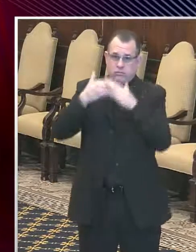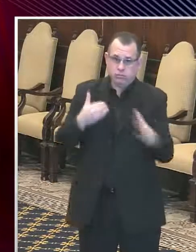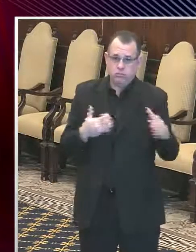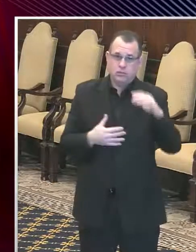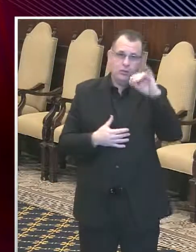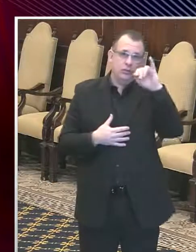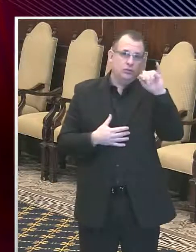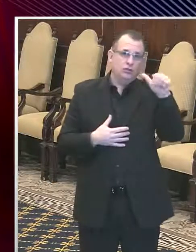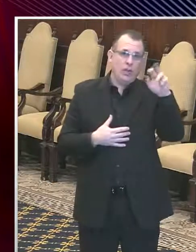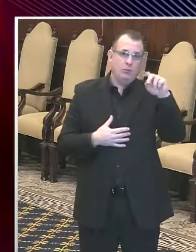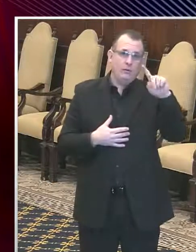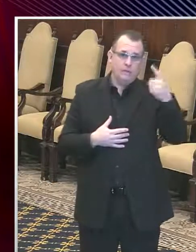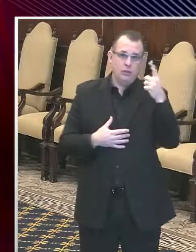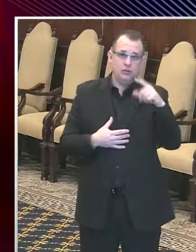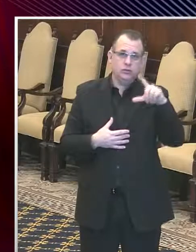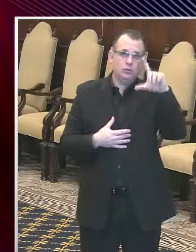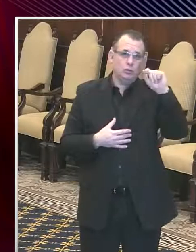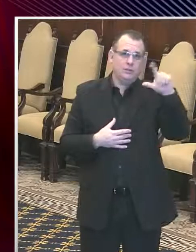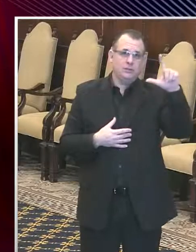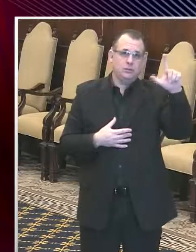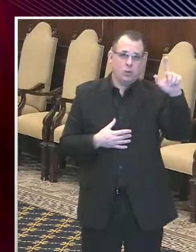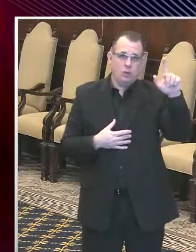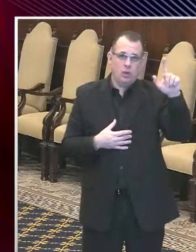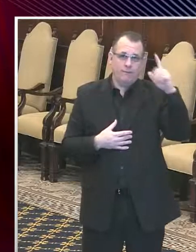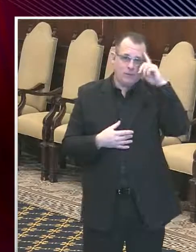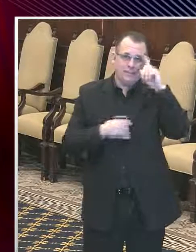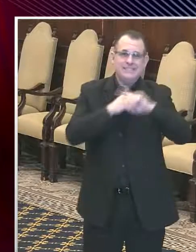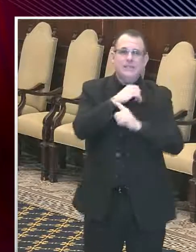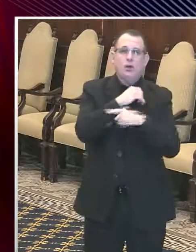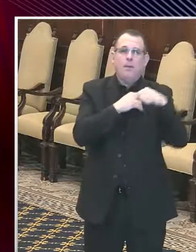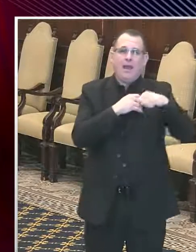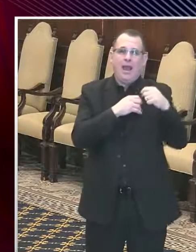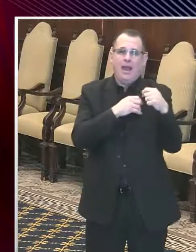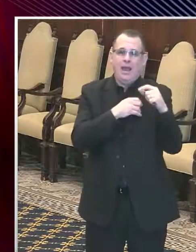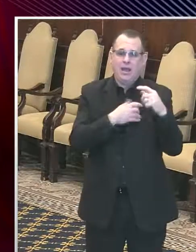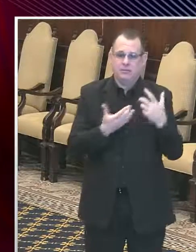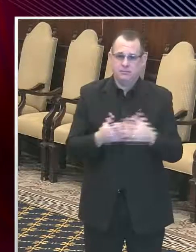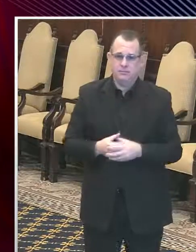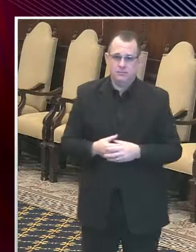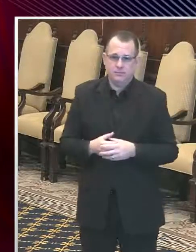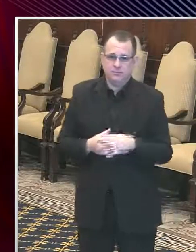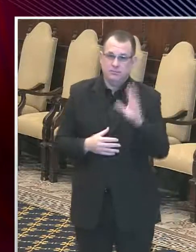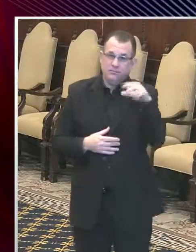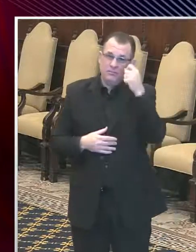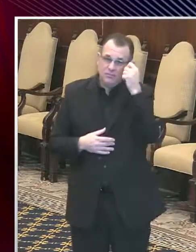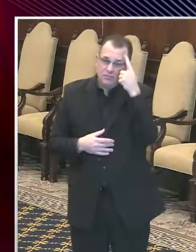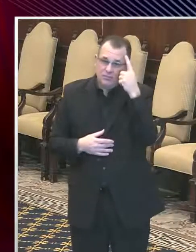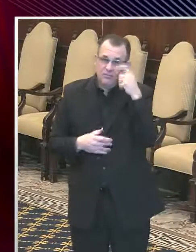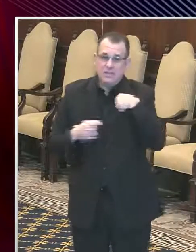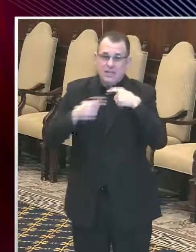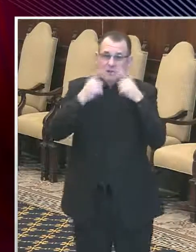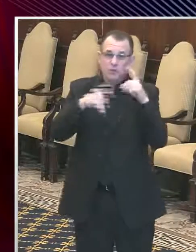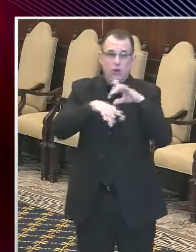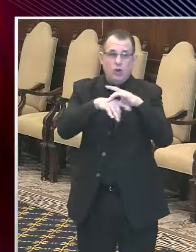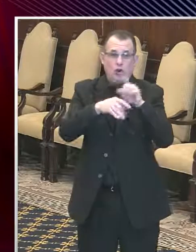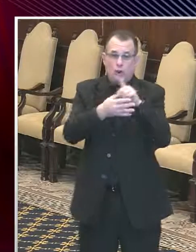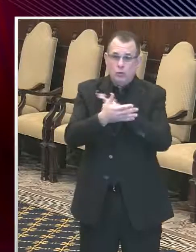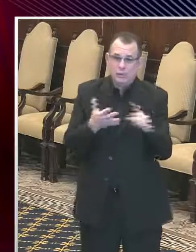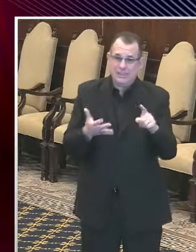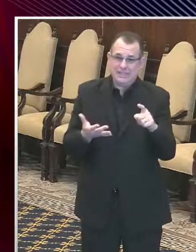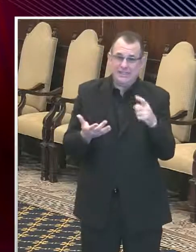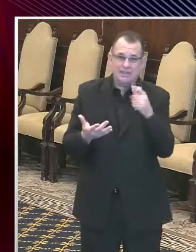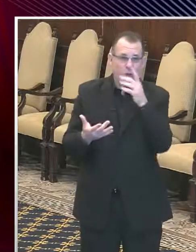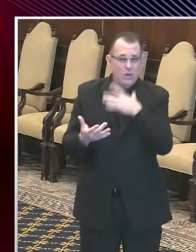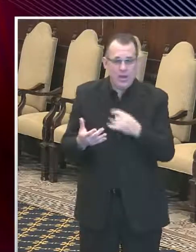1st, 2021. This is not an announcement we want to make during Earth Week. We know the climate crisis and